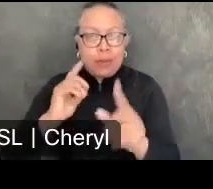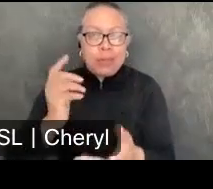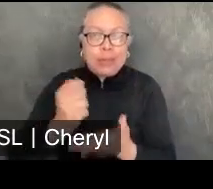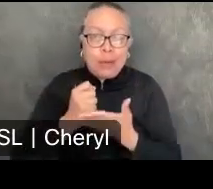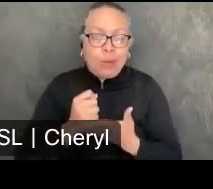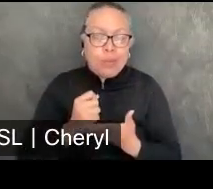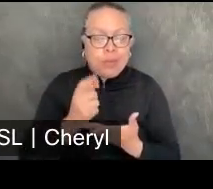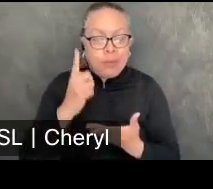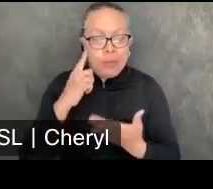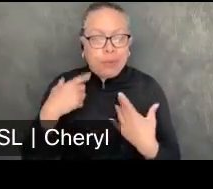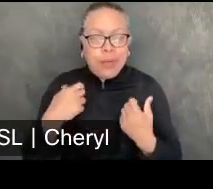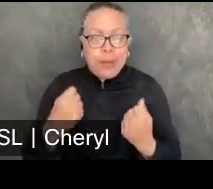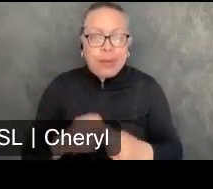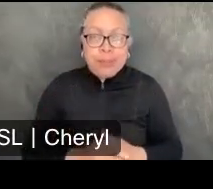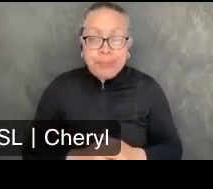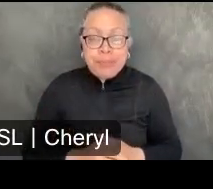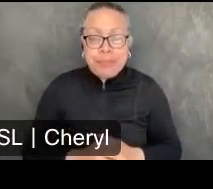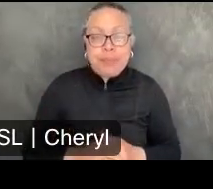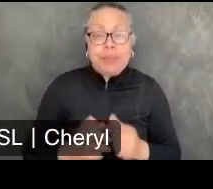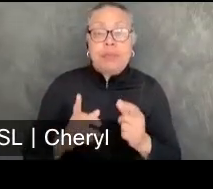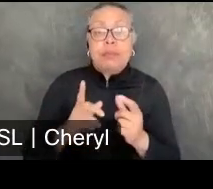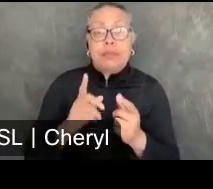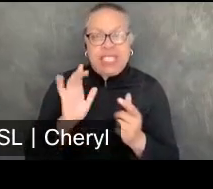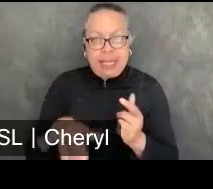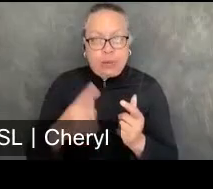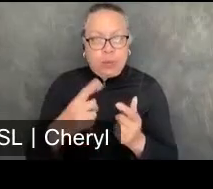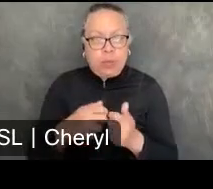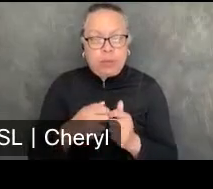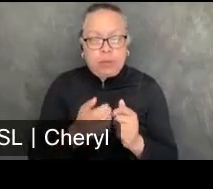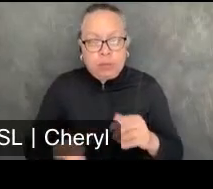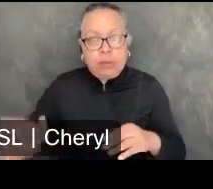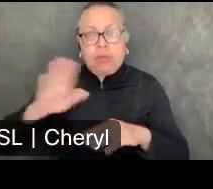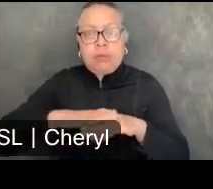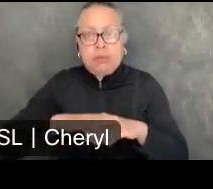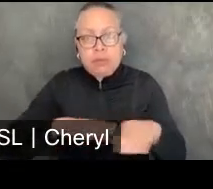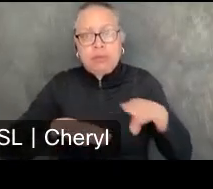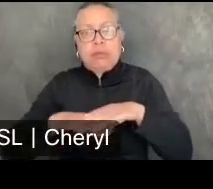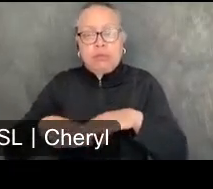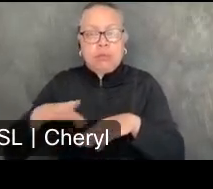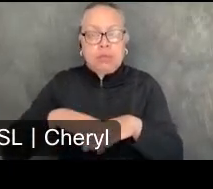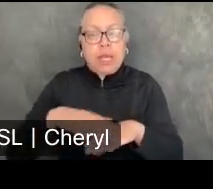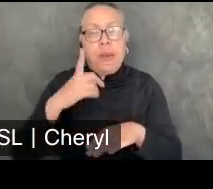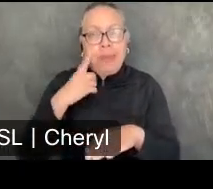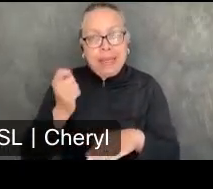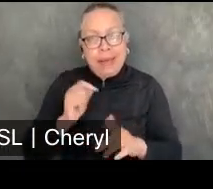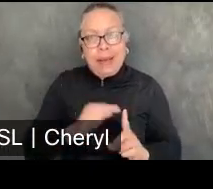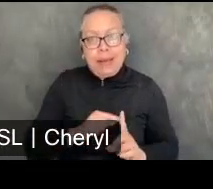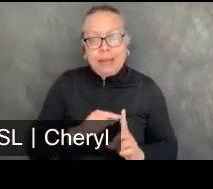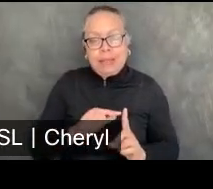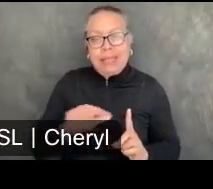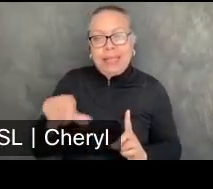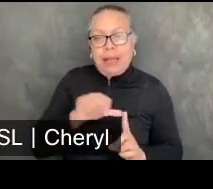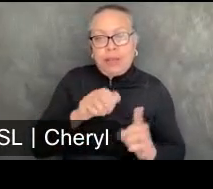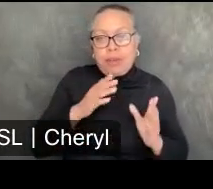communities. And then we layer on top of that the active sabotage from an abusive partner